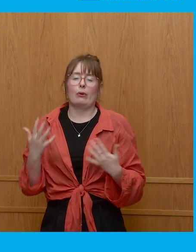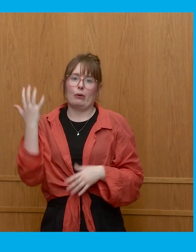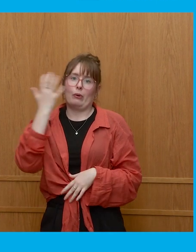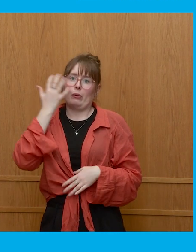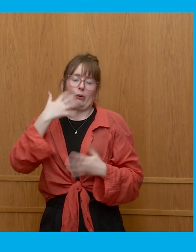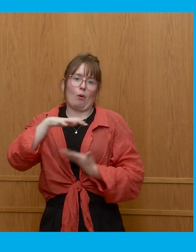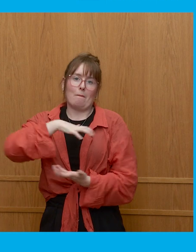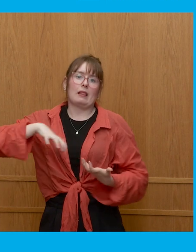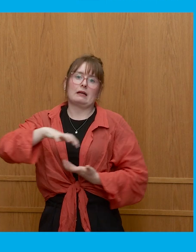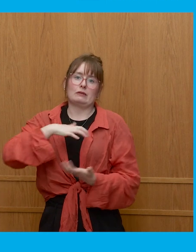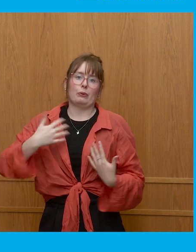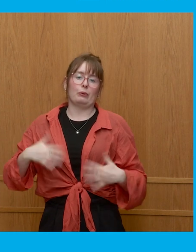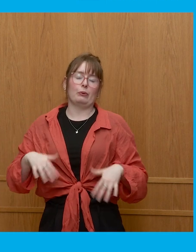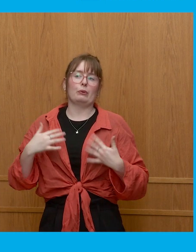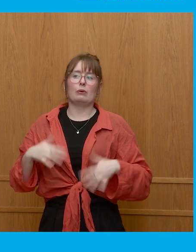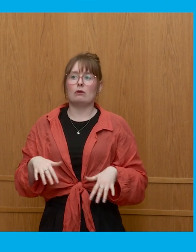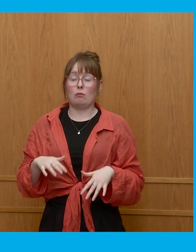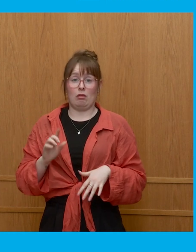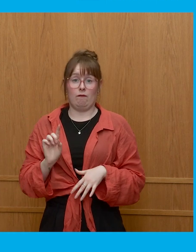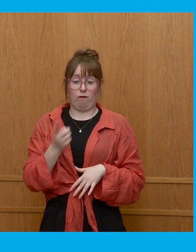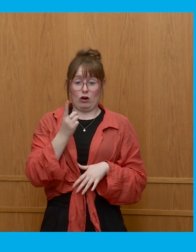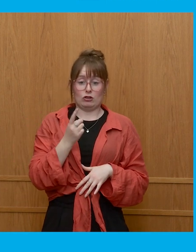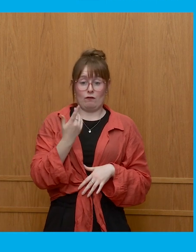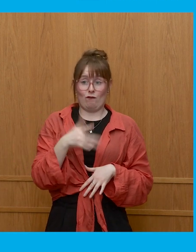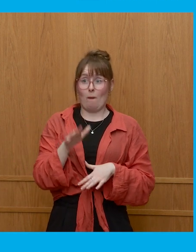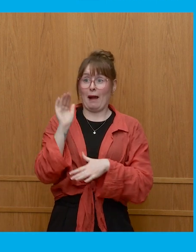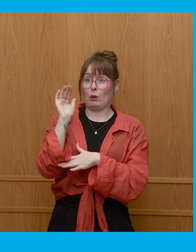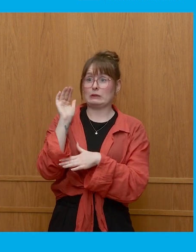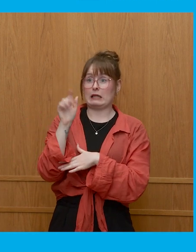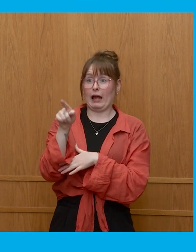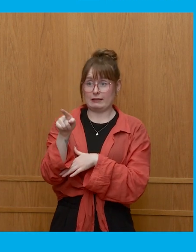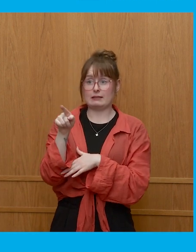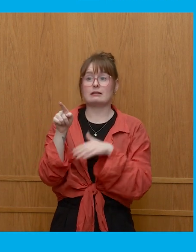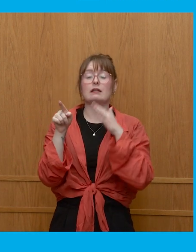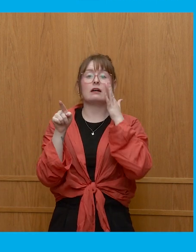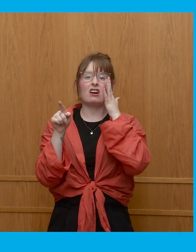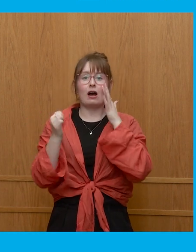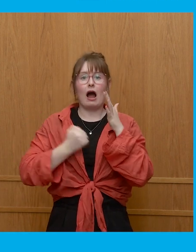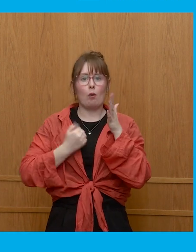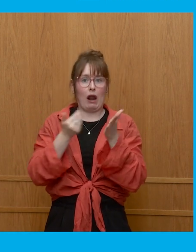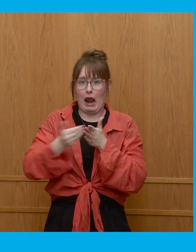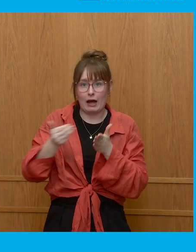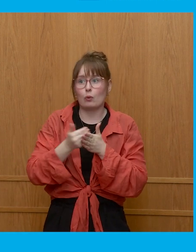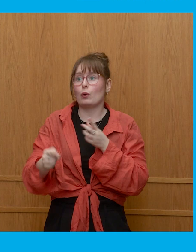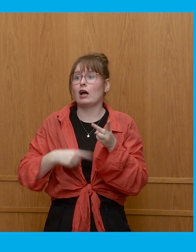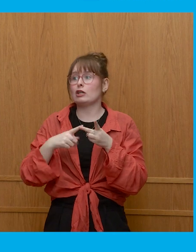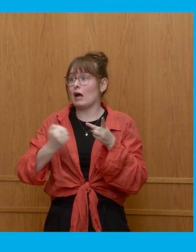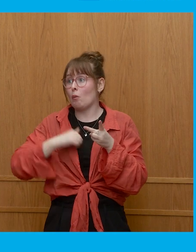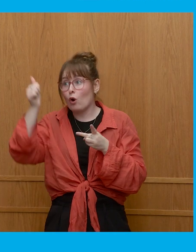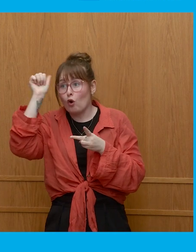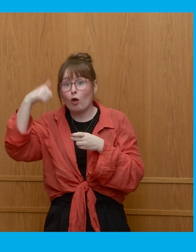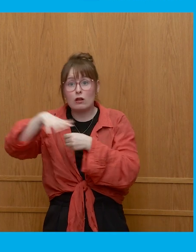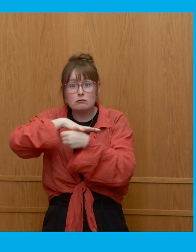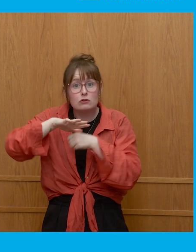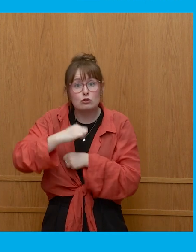say. First of all, we were coming from outside. Our language, our knowledge of the place